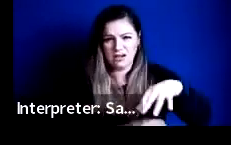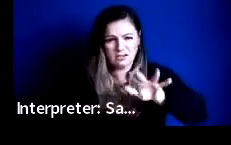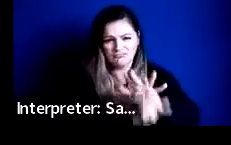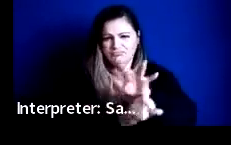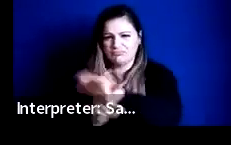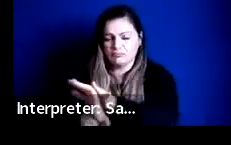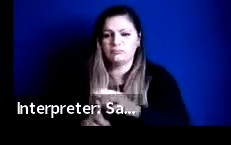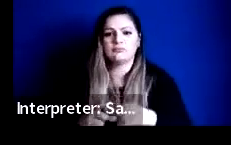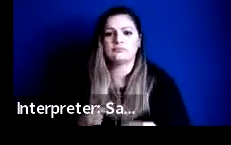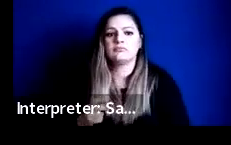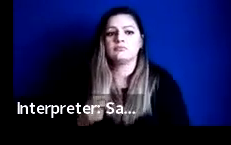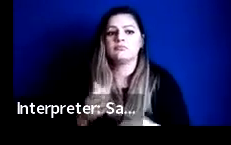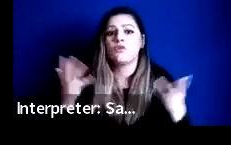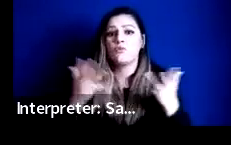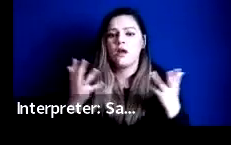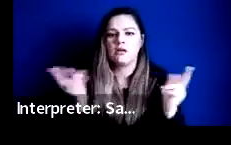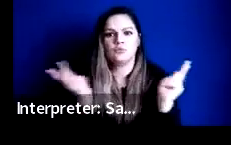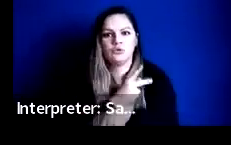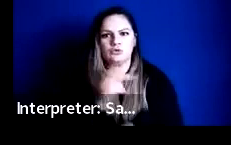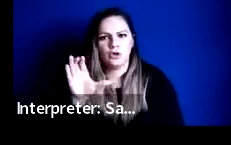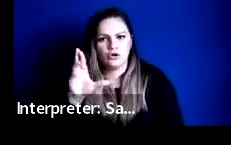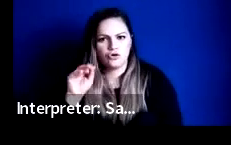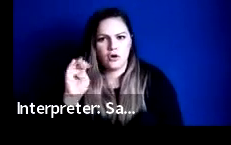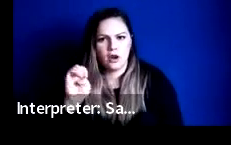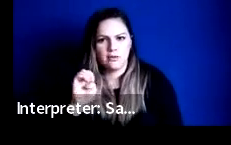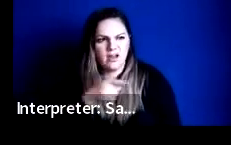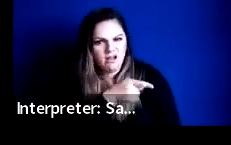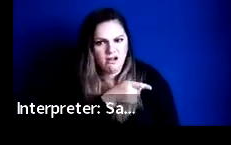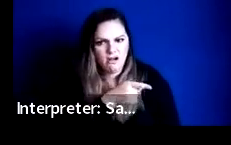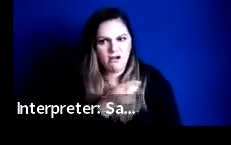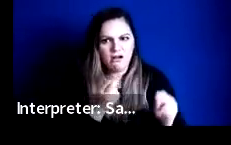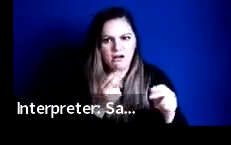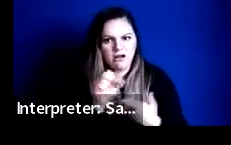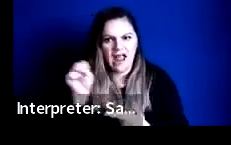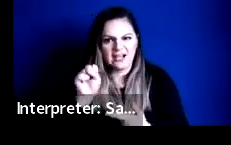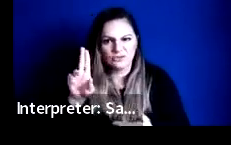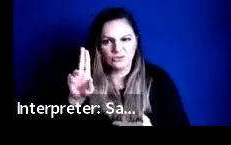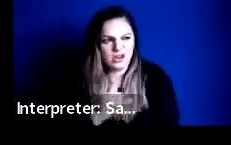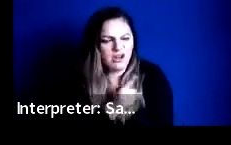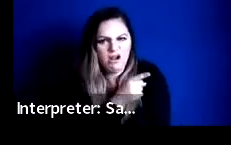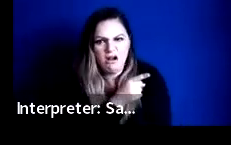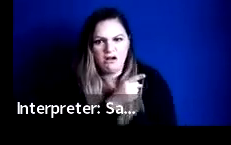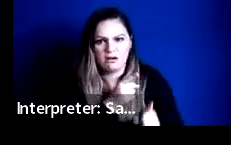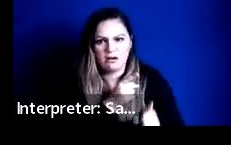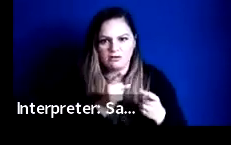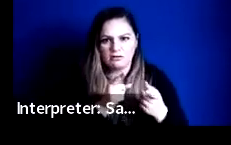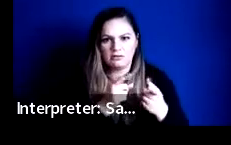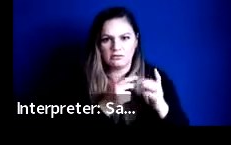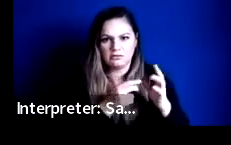criminalizing substance use, and not so much effort being put into